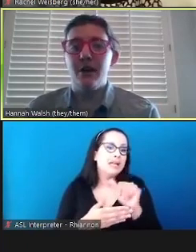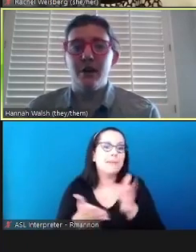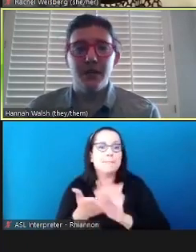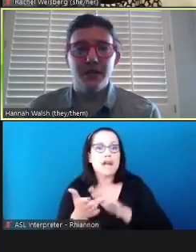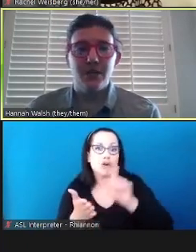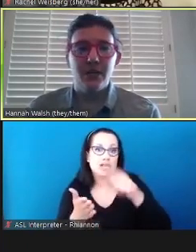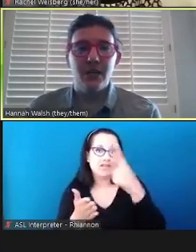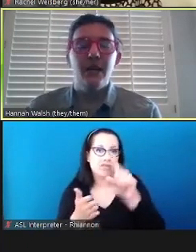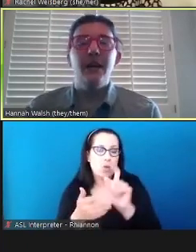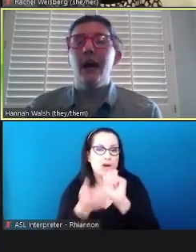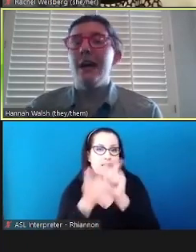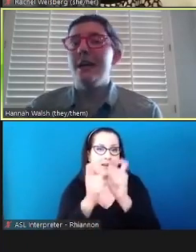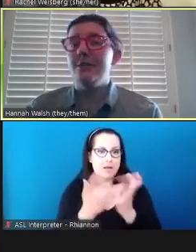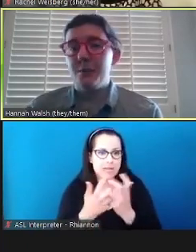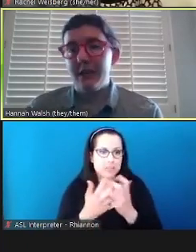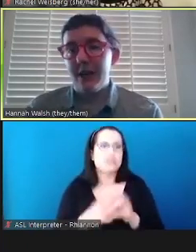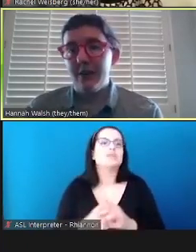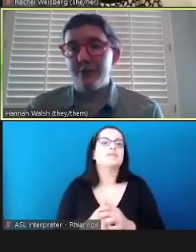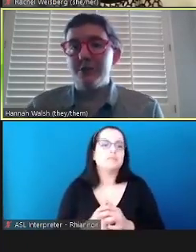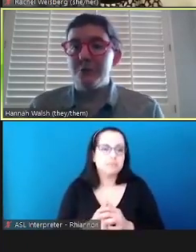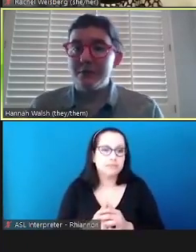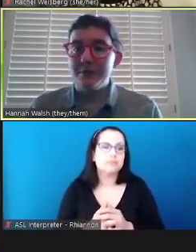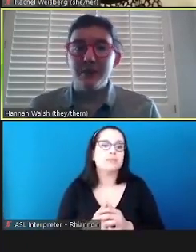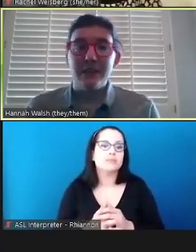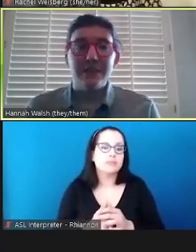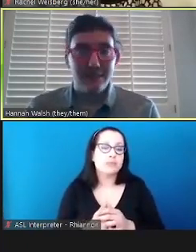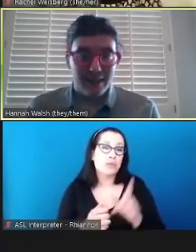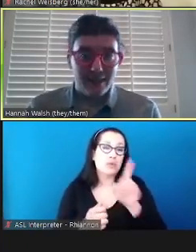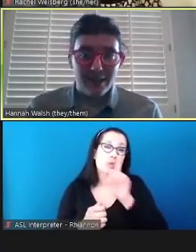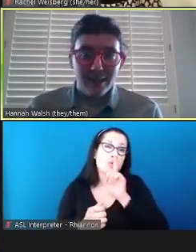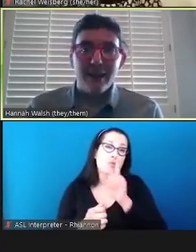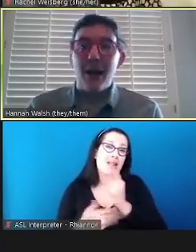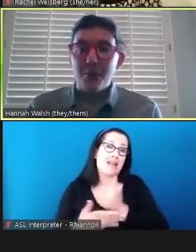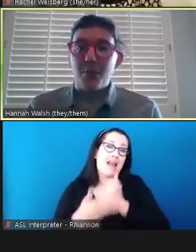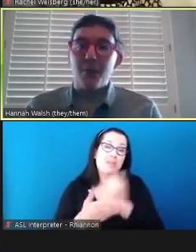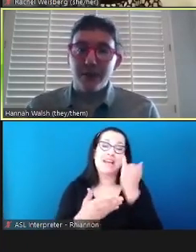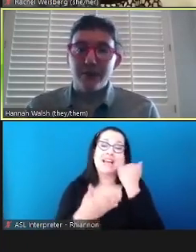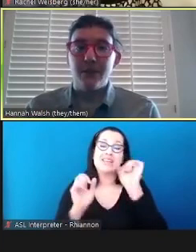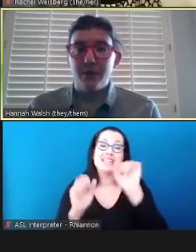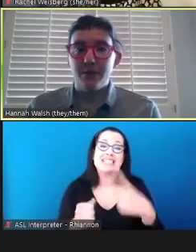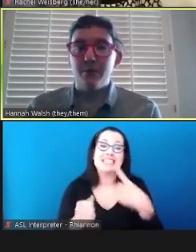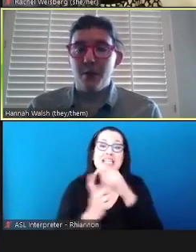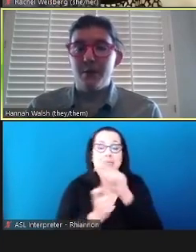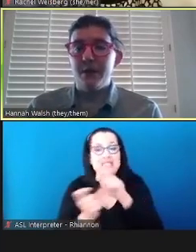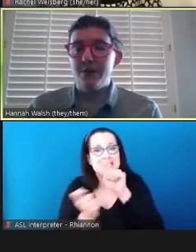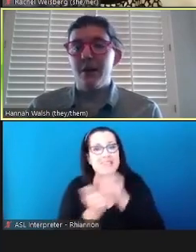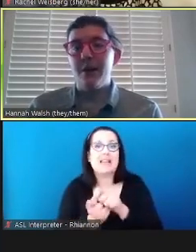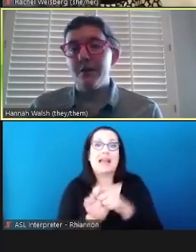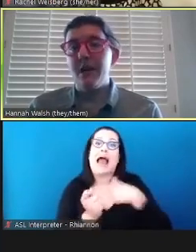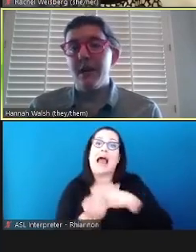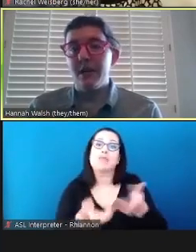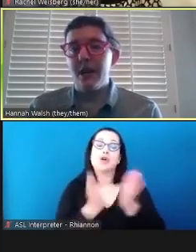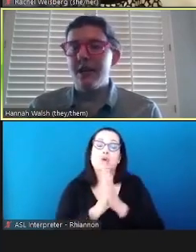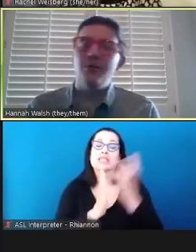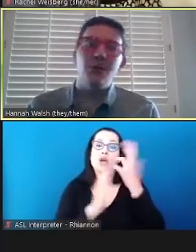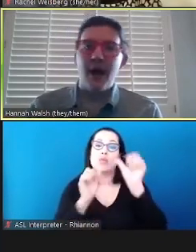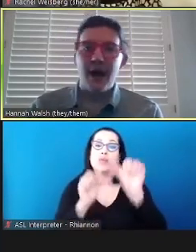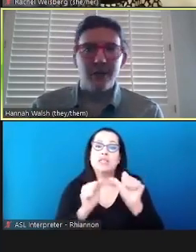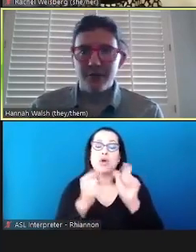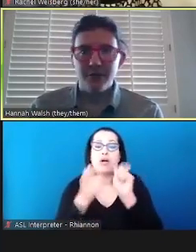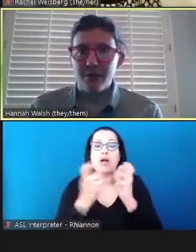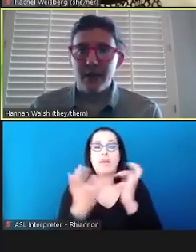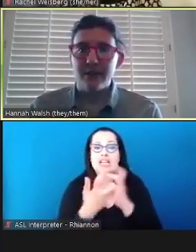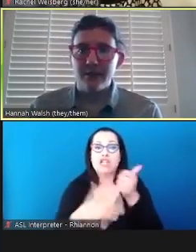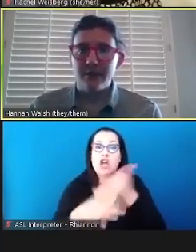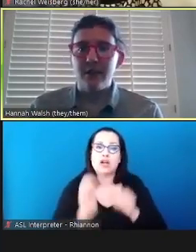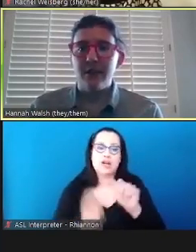for the accommodation. It's really helpful to specifically say, I'm requesting a reasonable accommodation under the ADA. You don't have